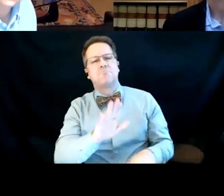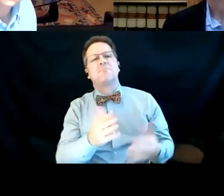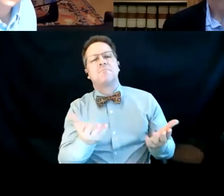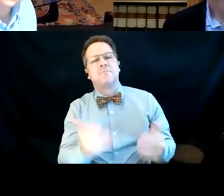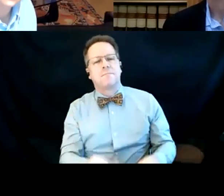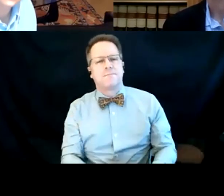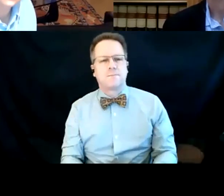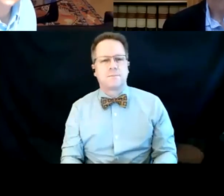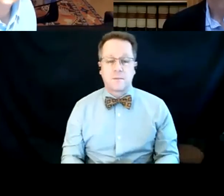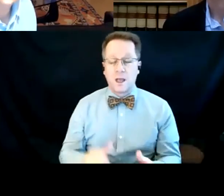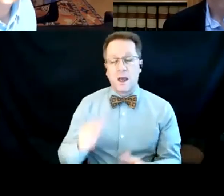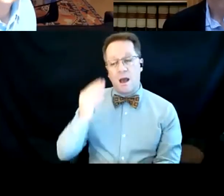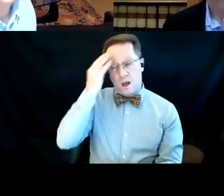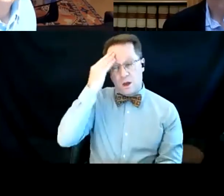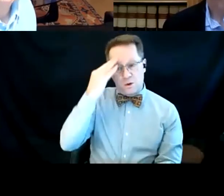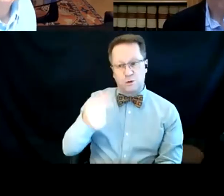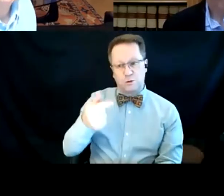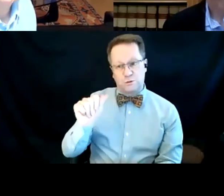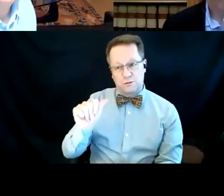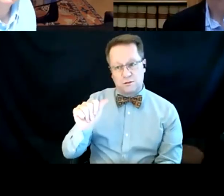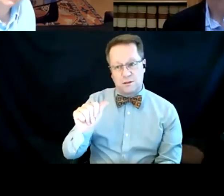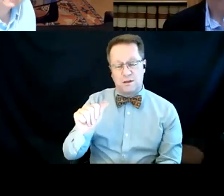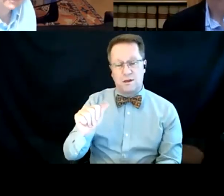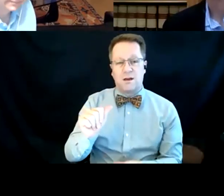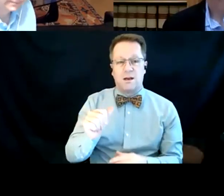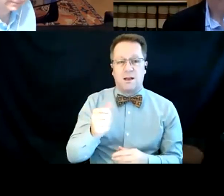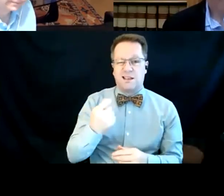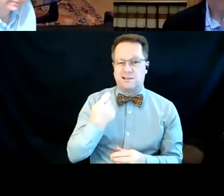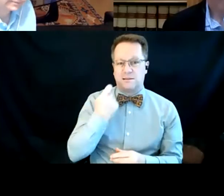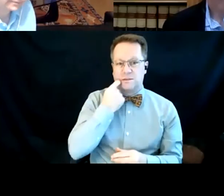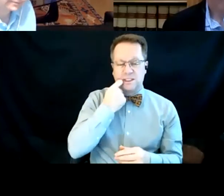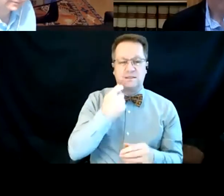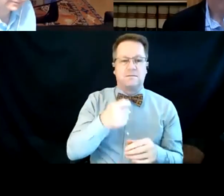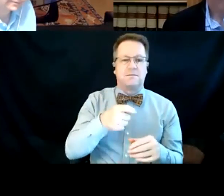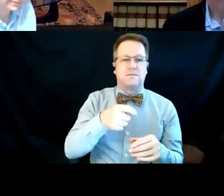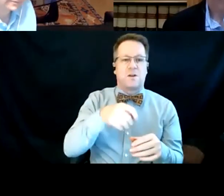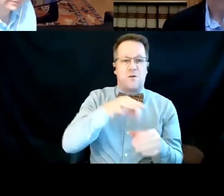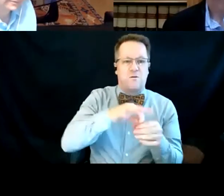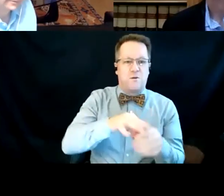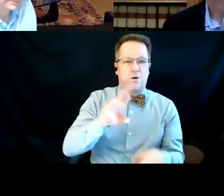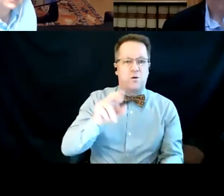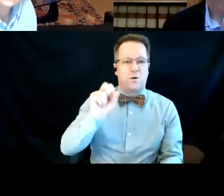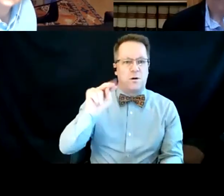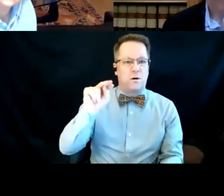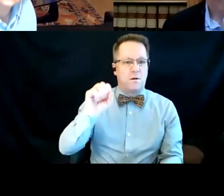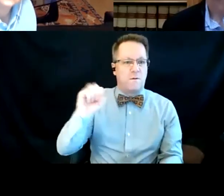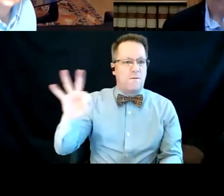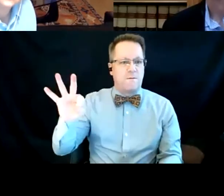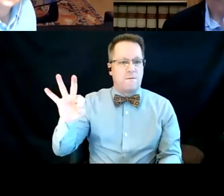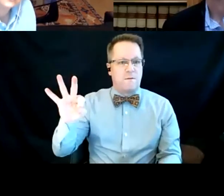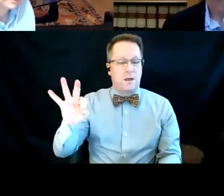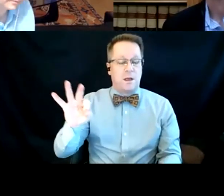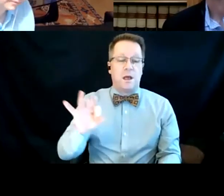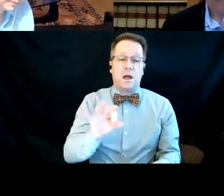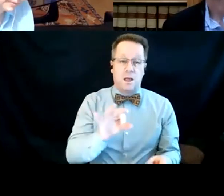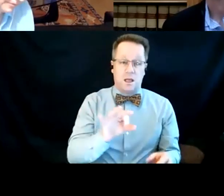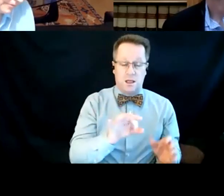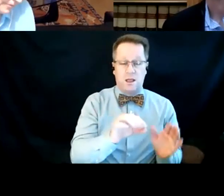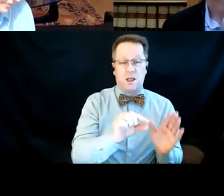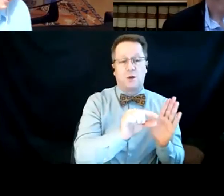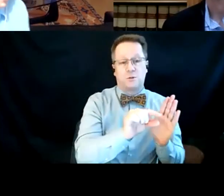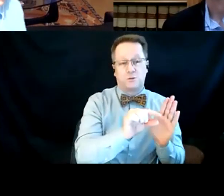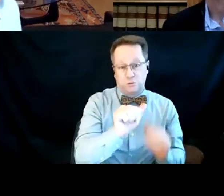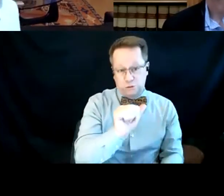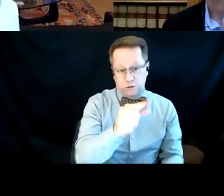Well, I know for Georgia and for the runoffs, which a lot of people are interested in, the Georgia affiliate's going to be doing a lot. They had a very,